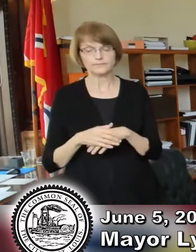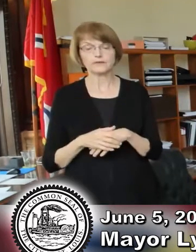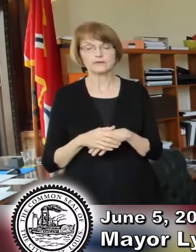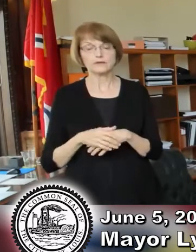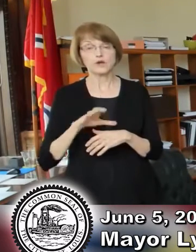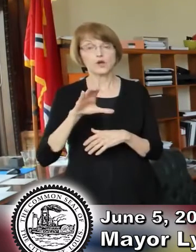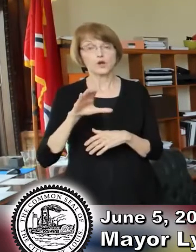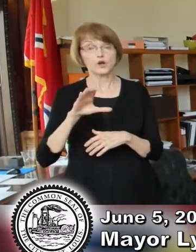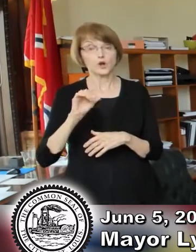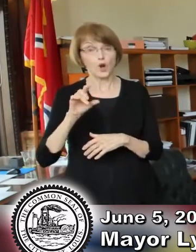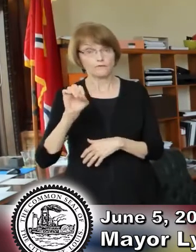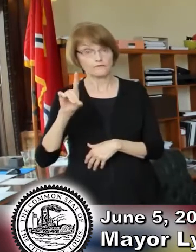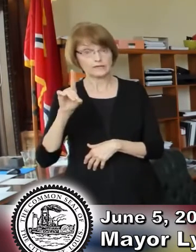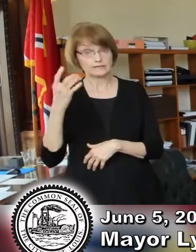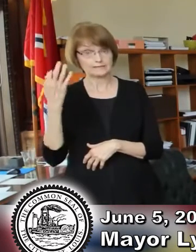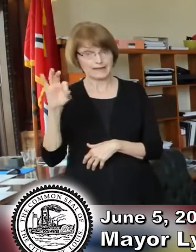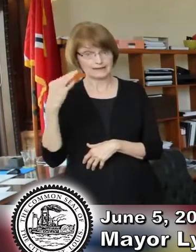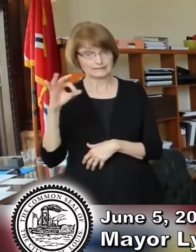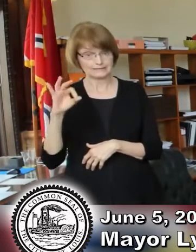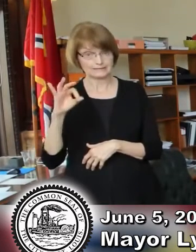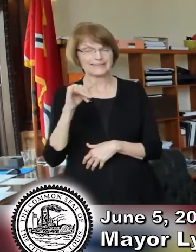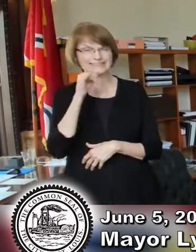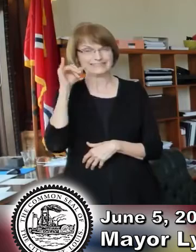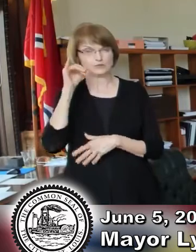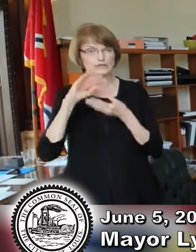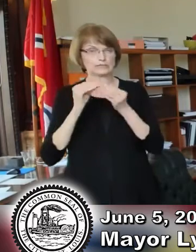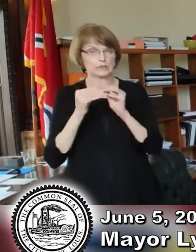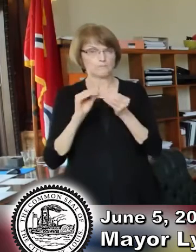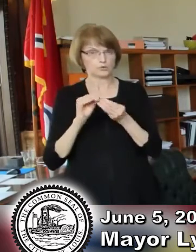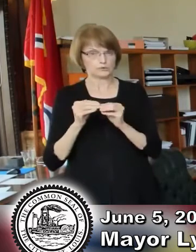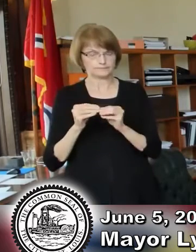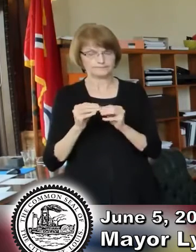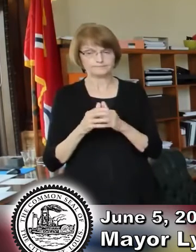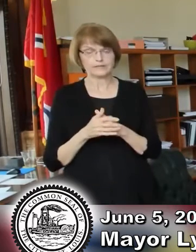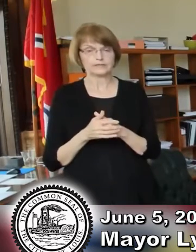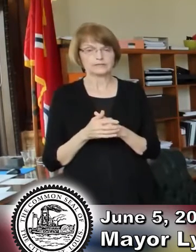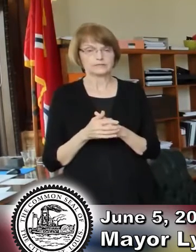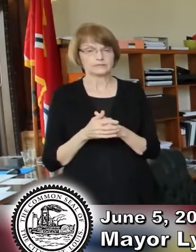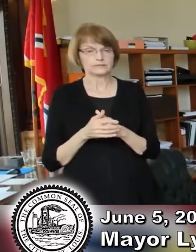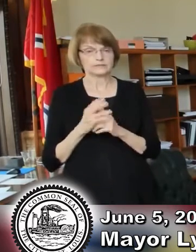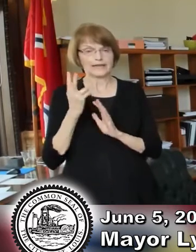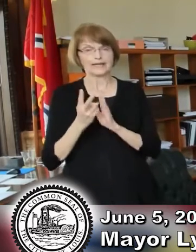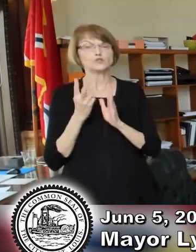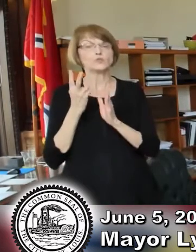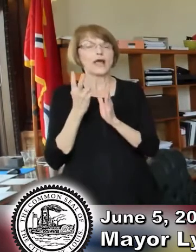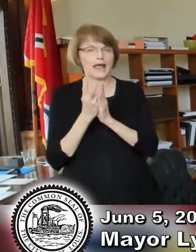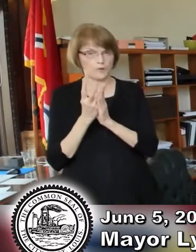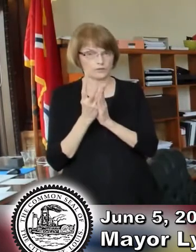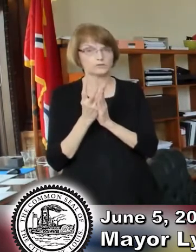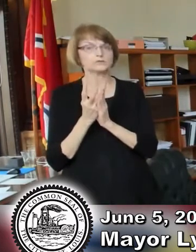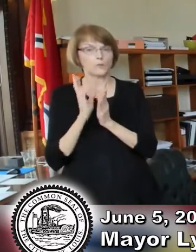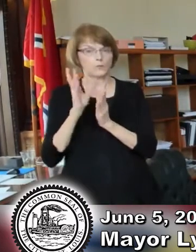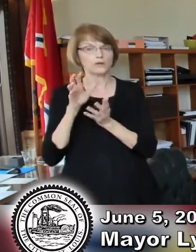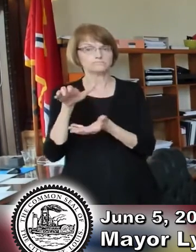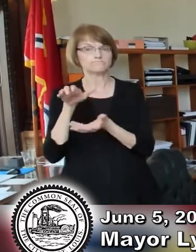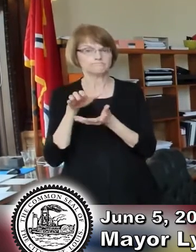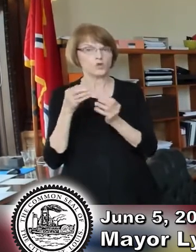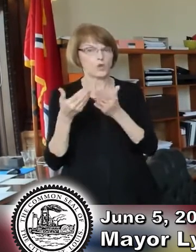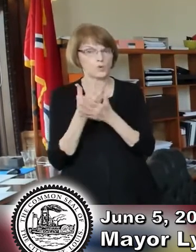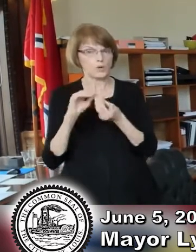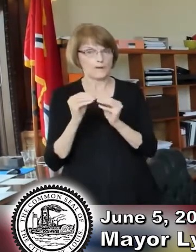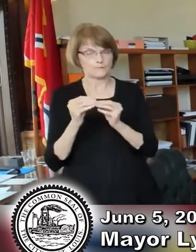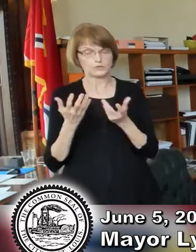front, these numbers are as of yesterday. In a couple hours, we'll probably have new numbers as of